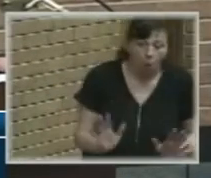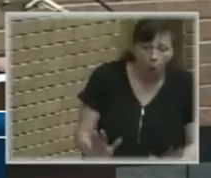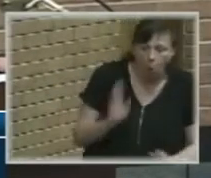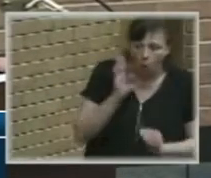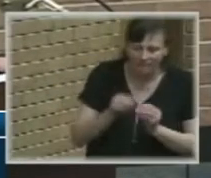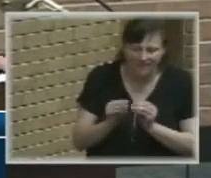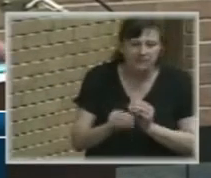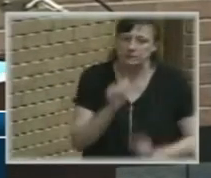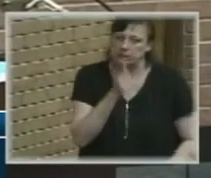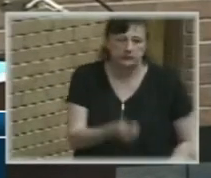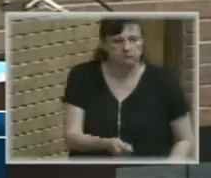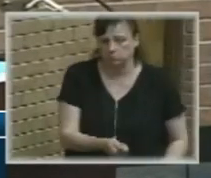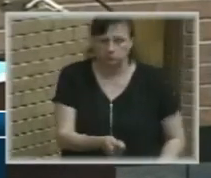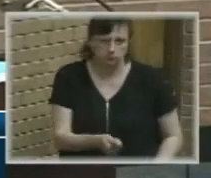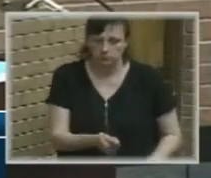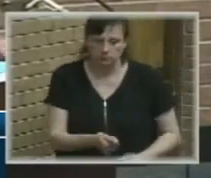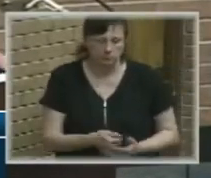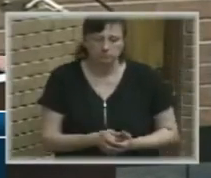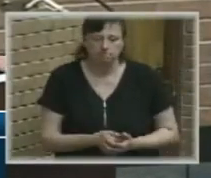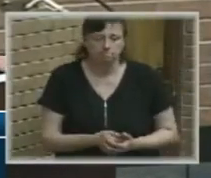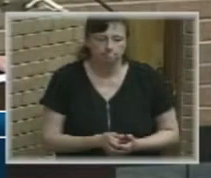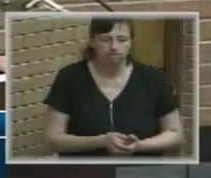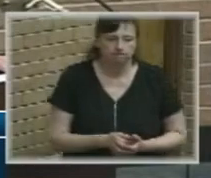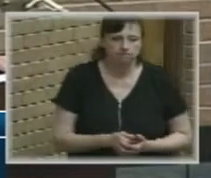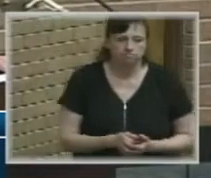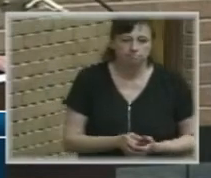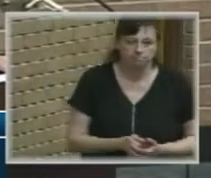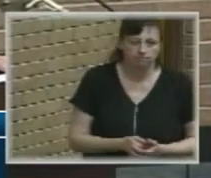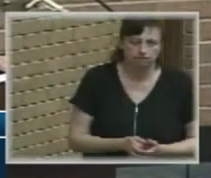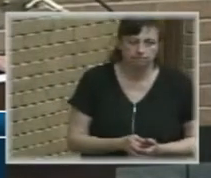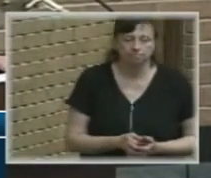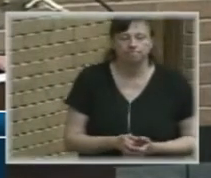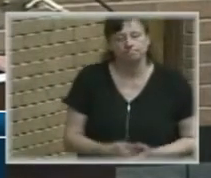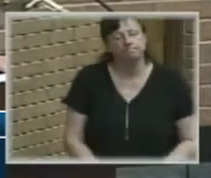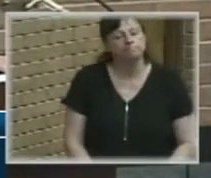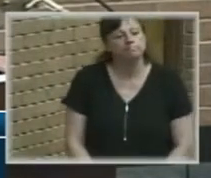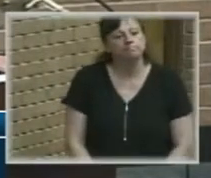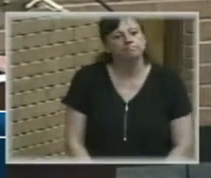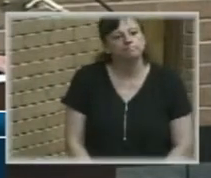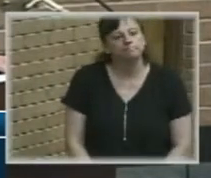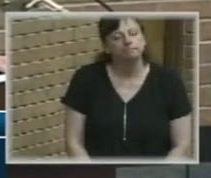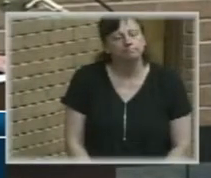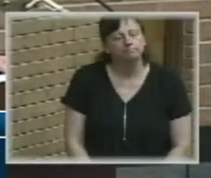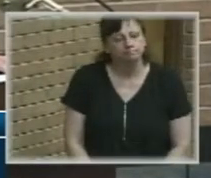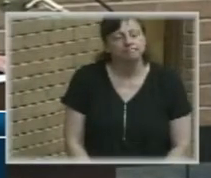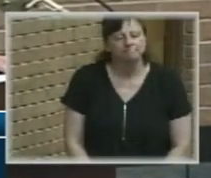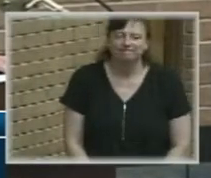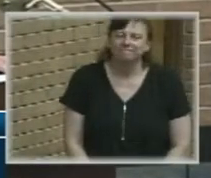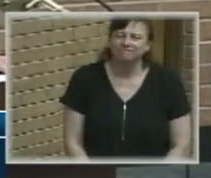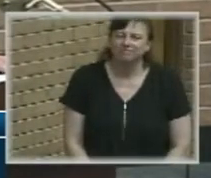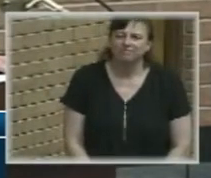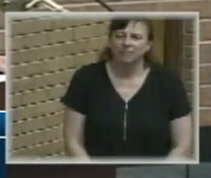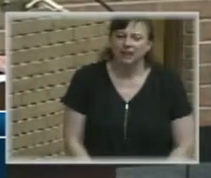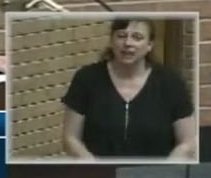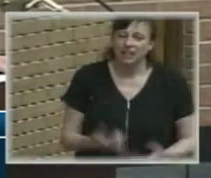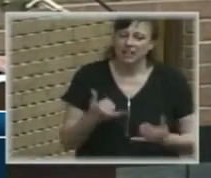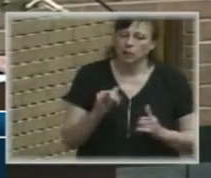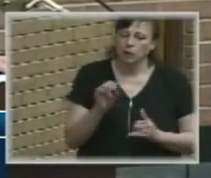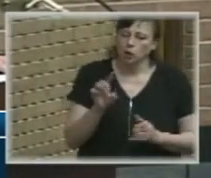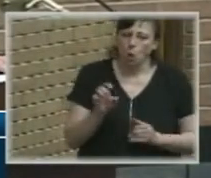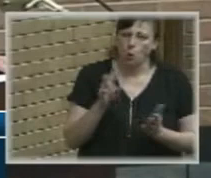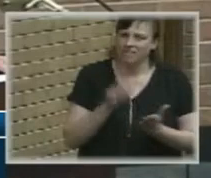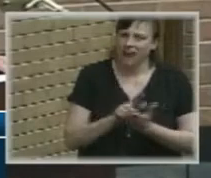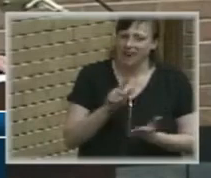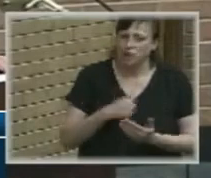beyond what they're going to do to open I guess it's the tap and mail it. I have to say there are still blatant code violations. I